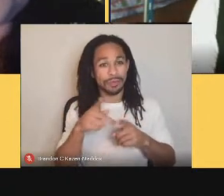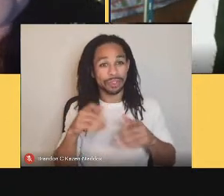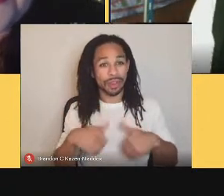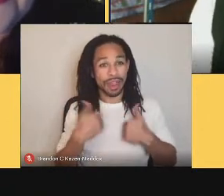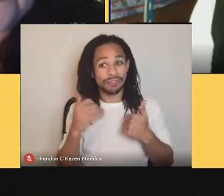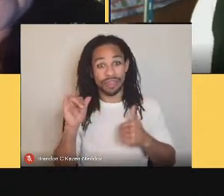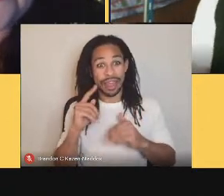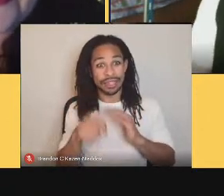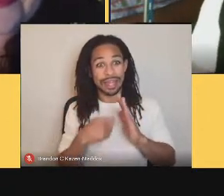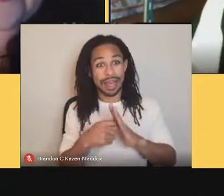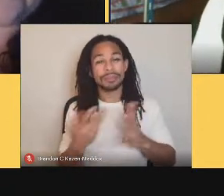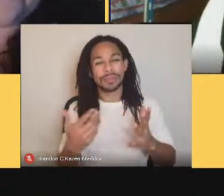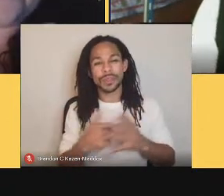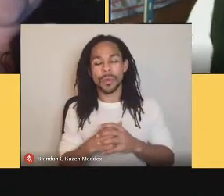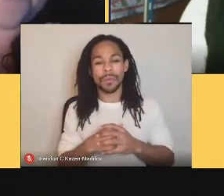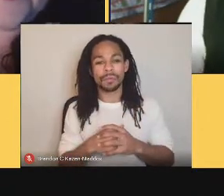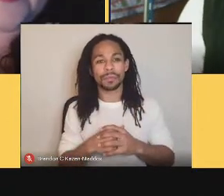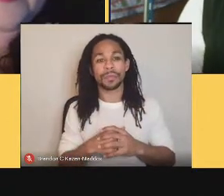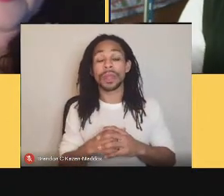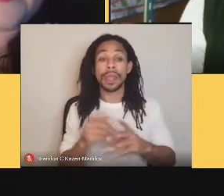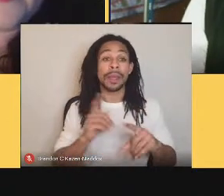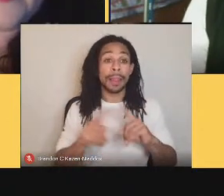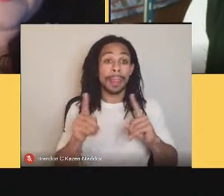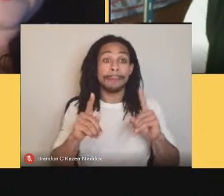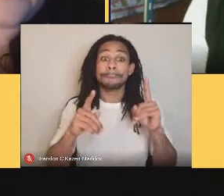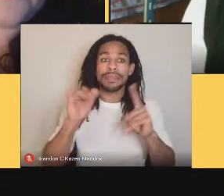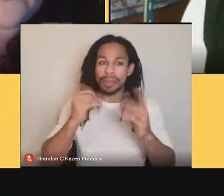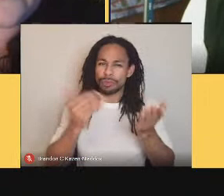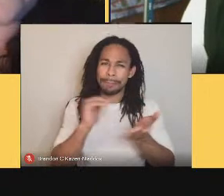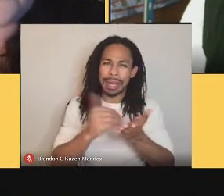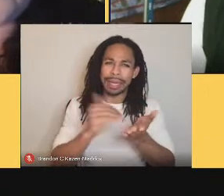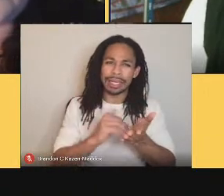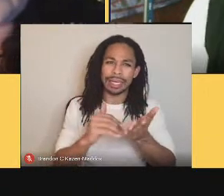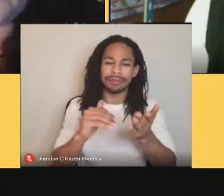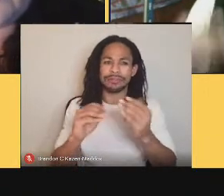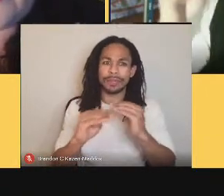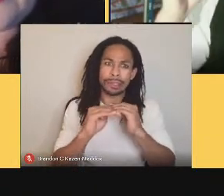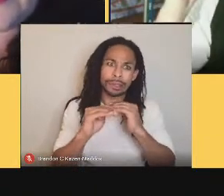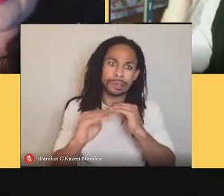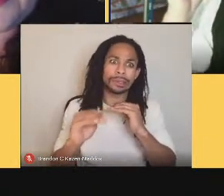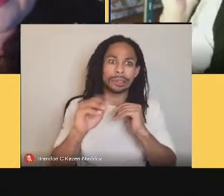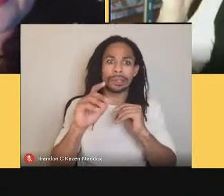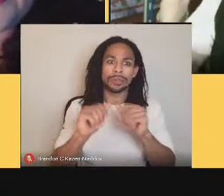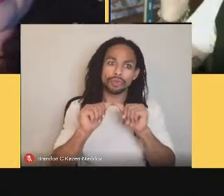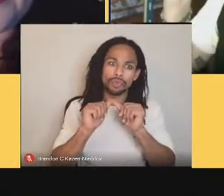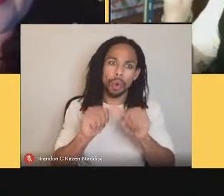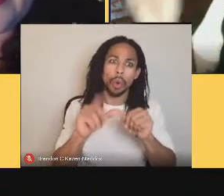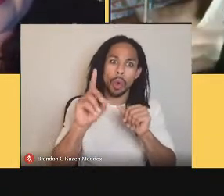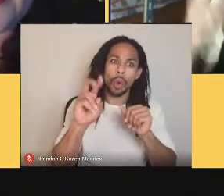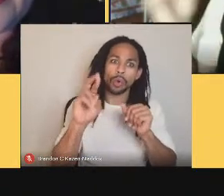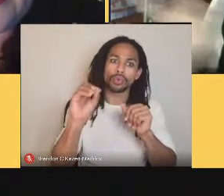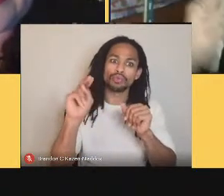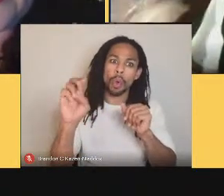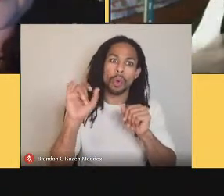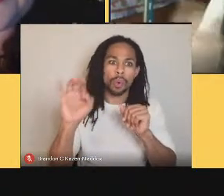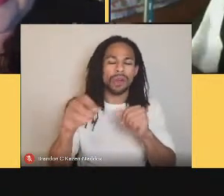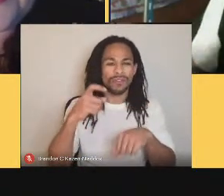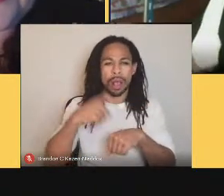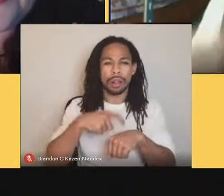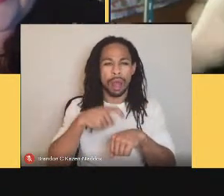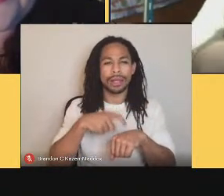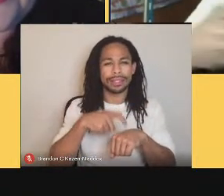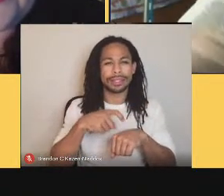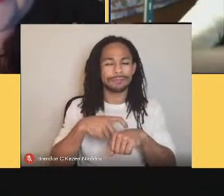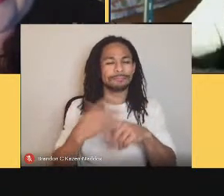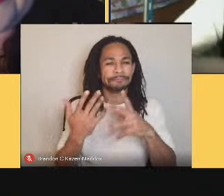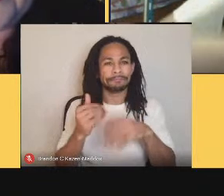well. But just this kind of repetitive drone of this clock tick and these whirlwinds of a propeller kind of